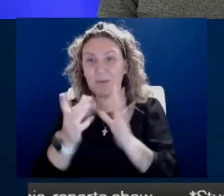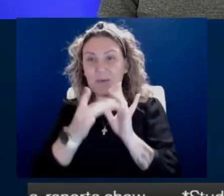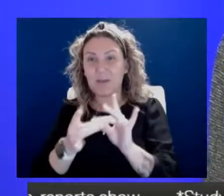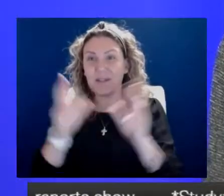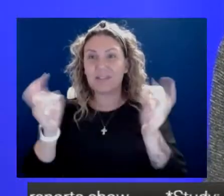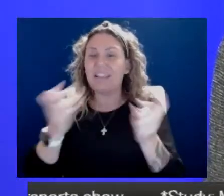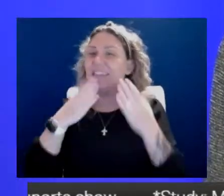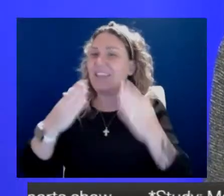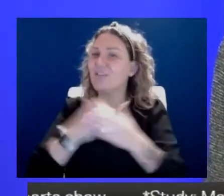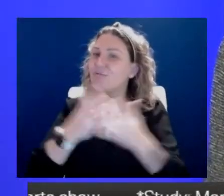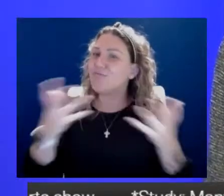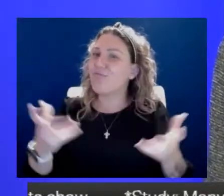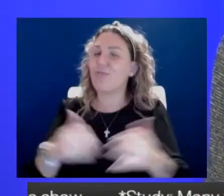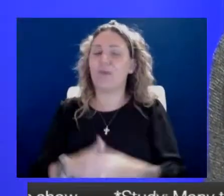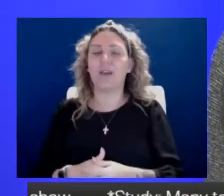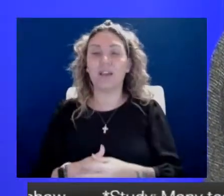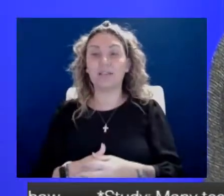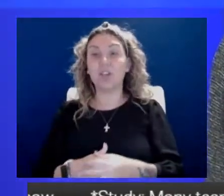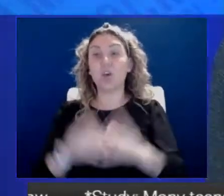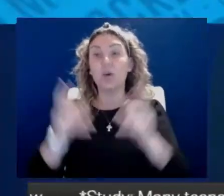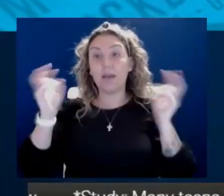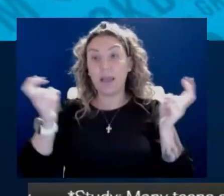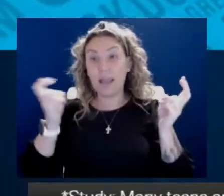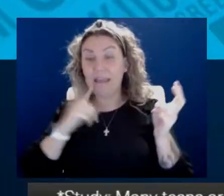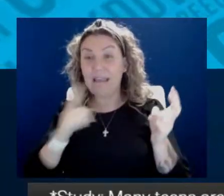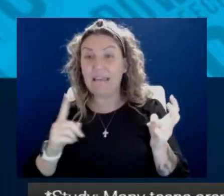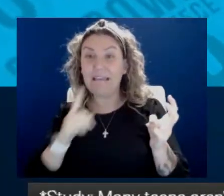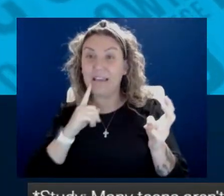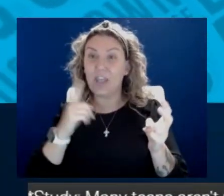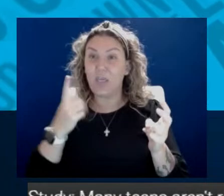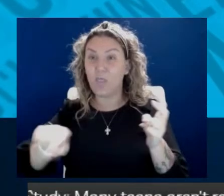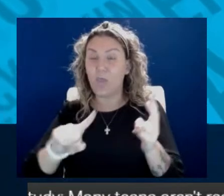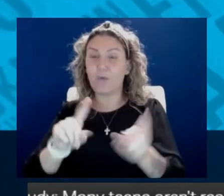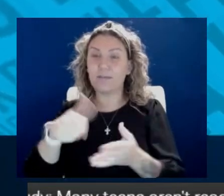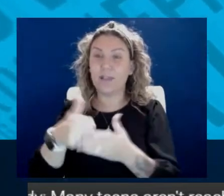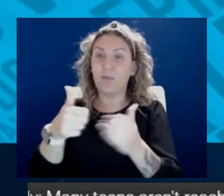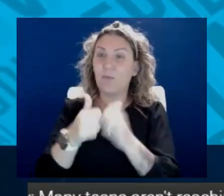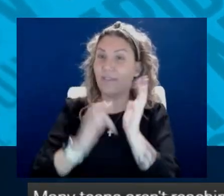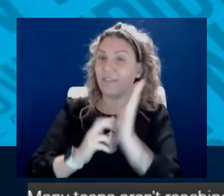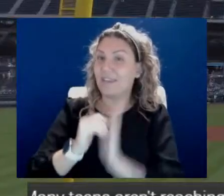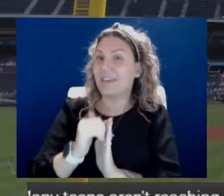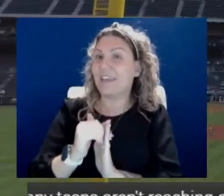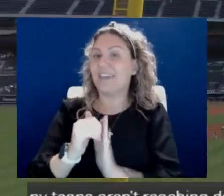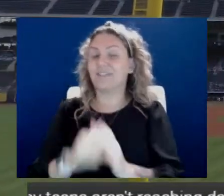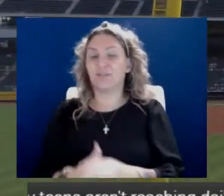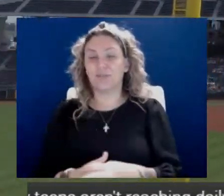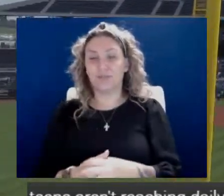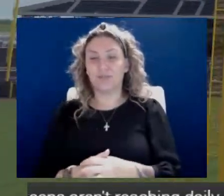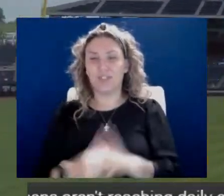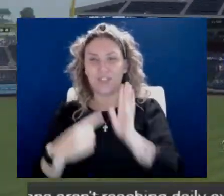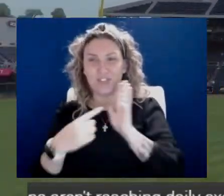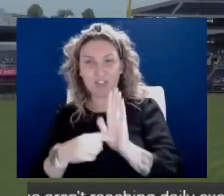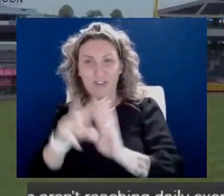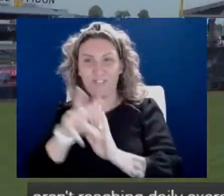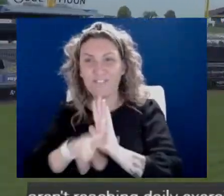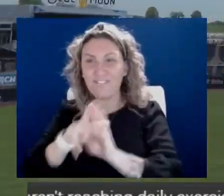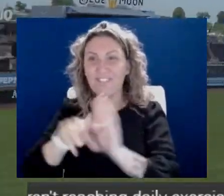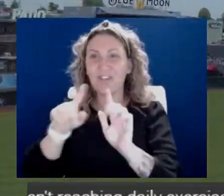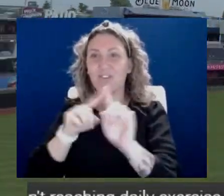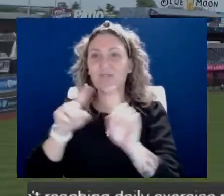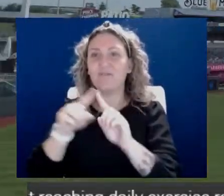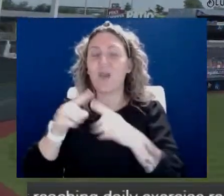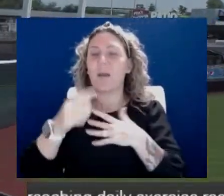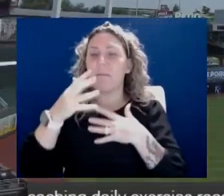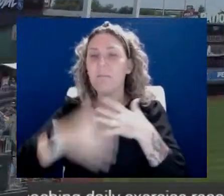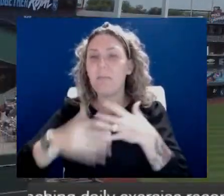Yeah. Well, in headlines this morning, stepping up to the plate to help those with cancer. I want to show you some video from the Blood and Marrow Transplant